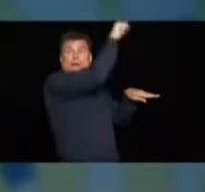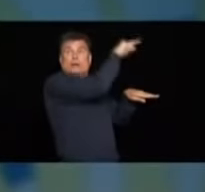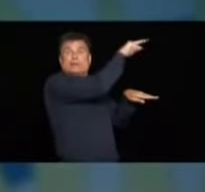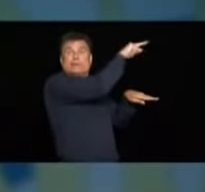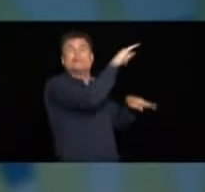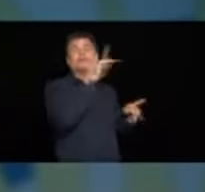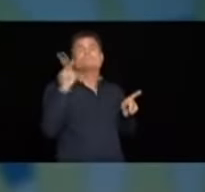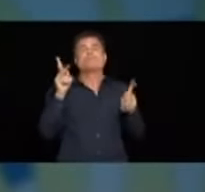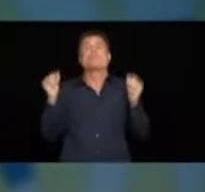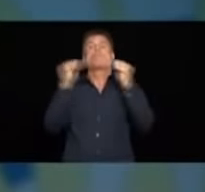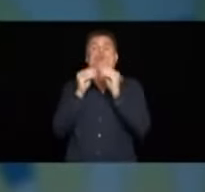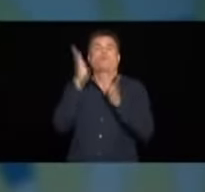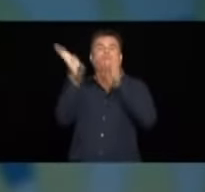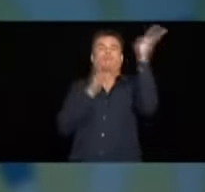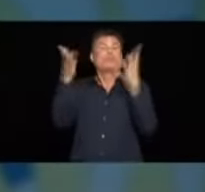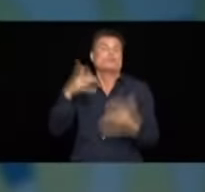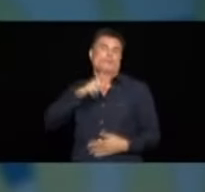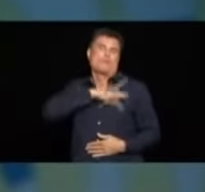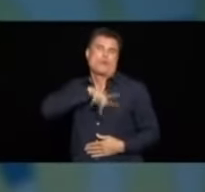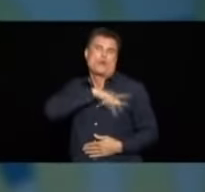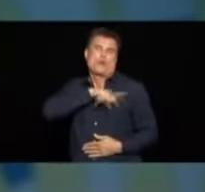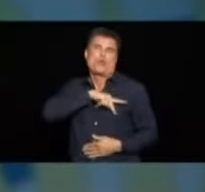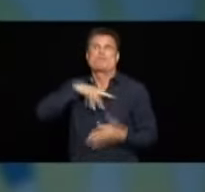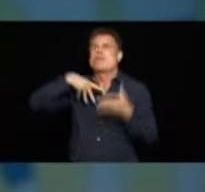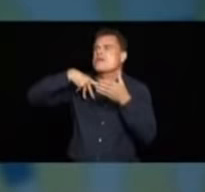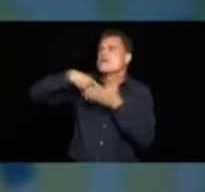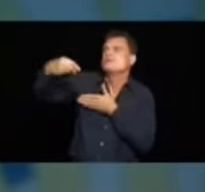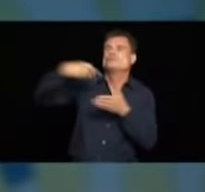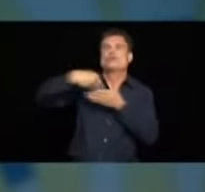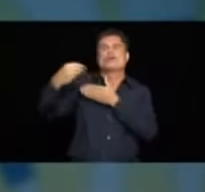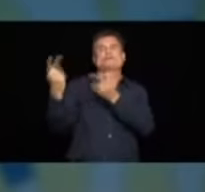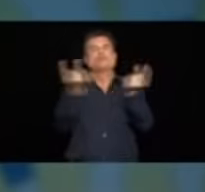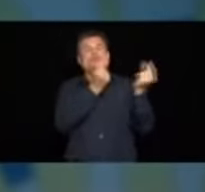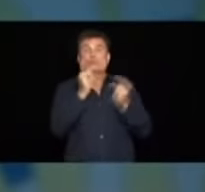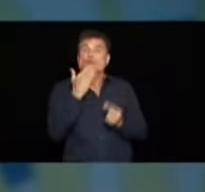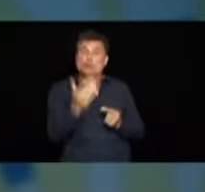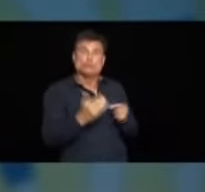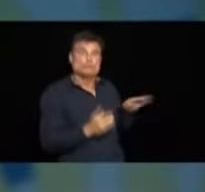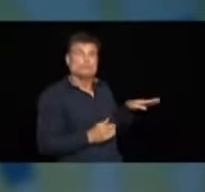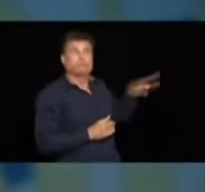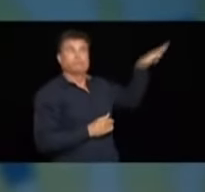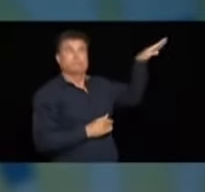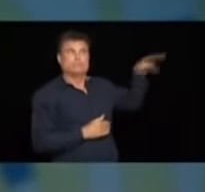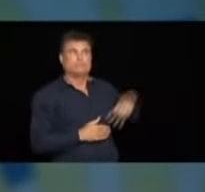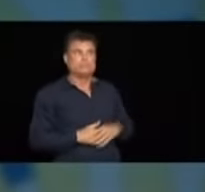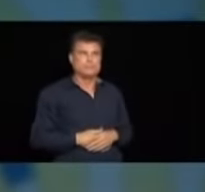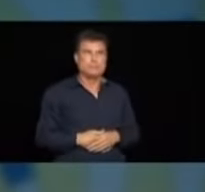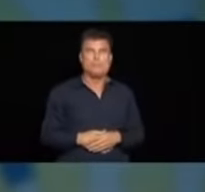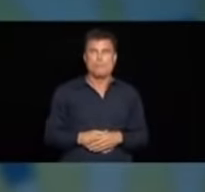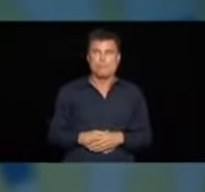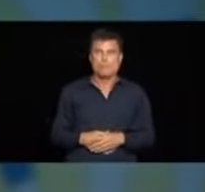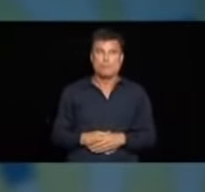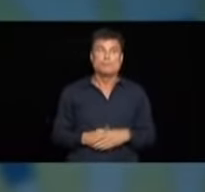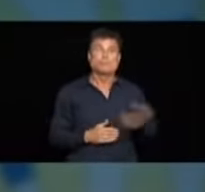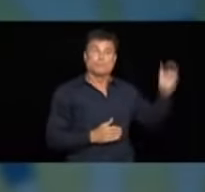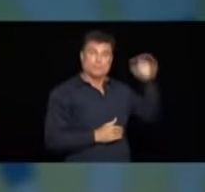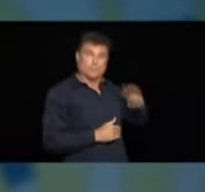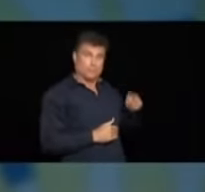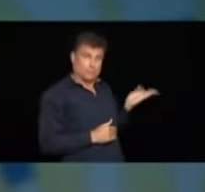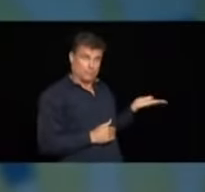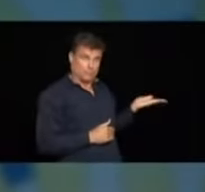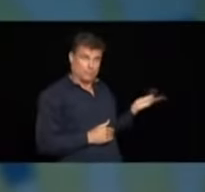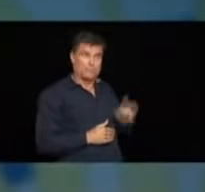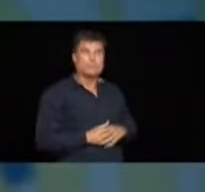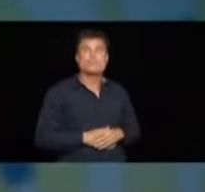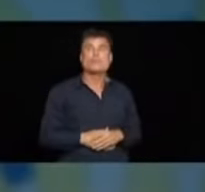have in British Columbia. So some of that mobility data goes into this dynamic compartmental modeling, and